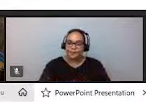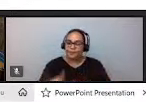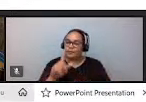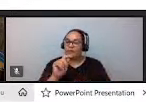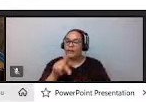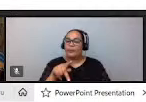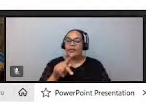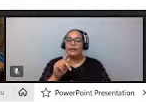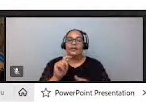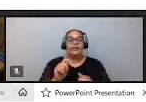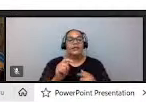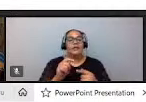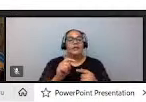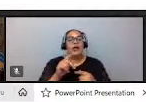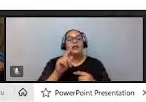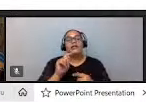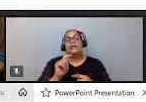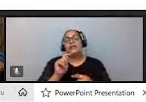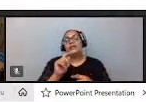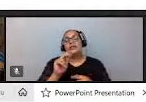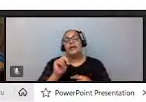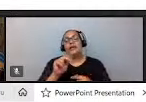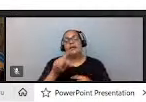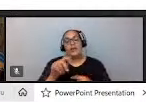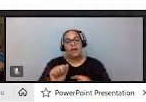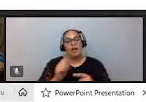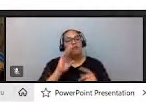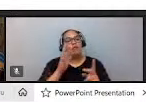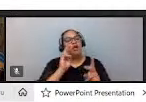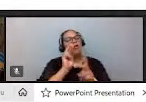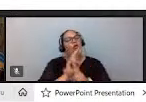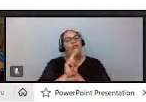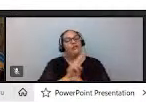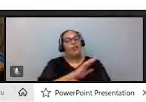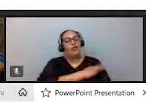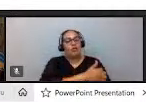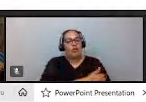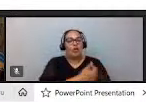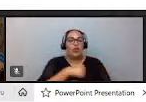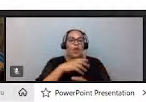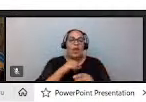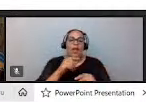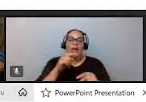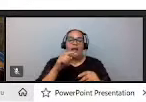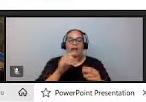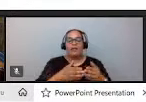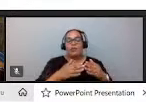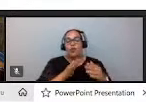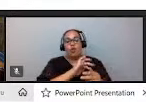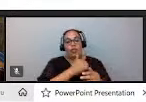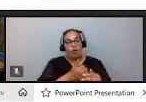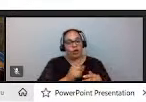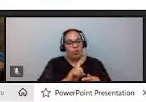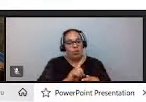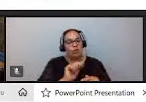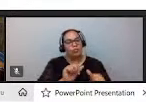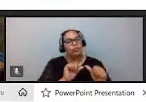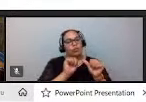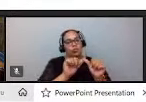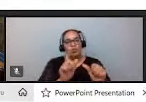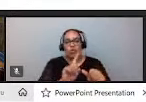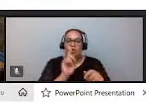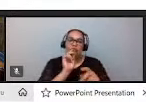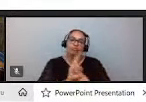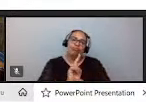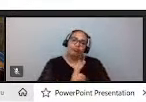perspective and just um from our oversight Authority that we have as the Port Authority is that there continues to be